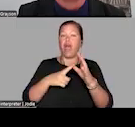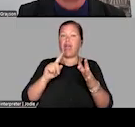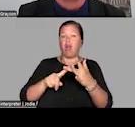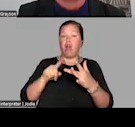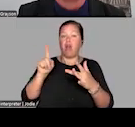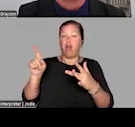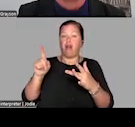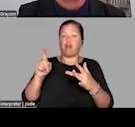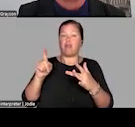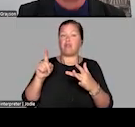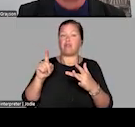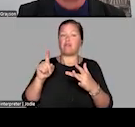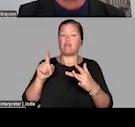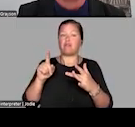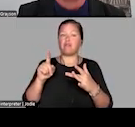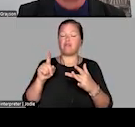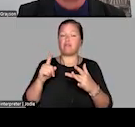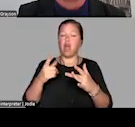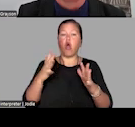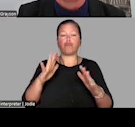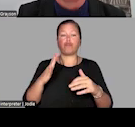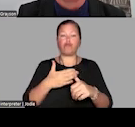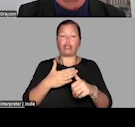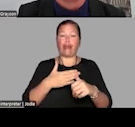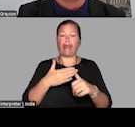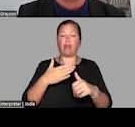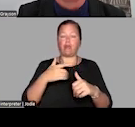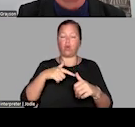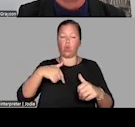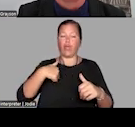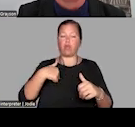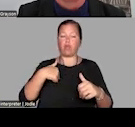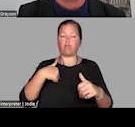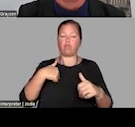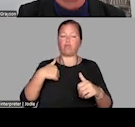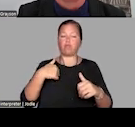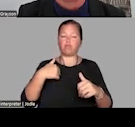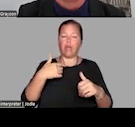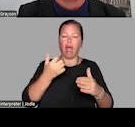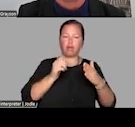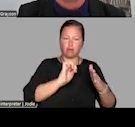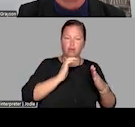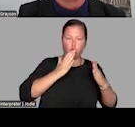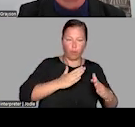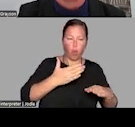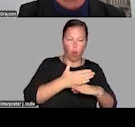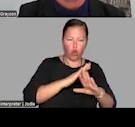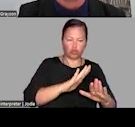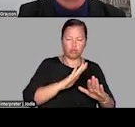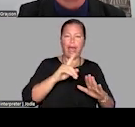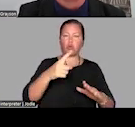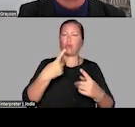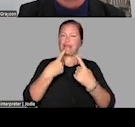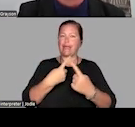see, originally we have human creating some and authoring some works, and you declare the origin of